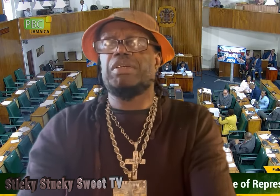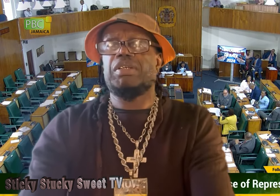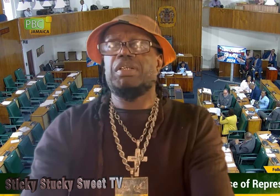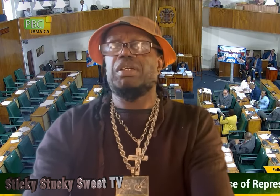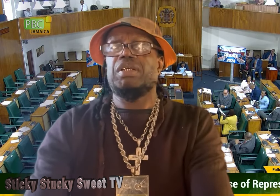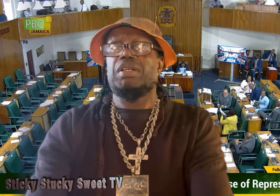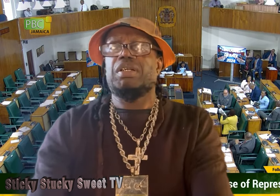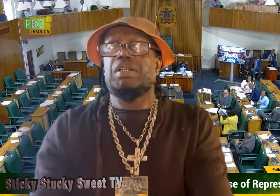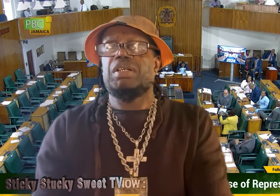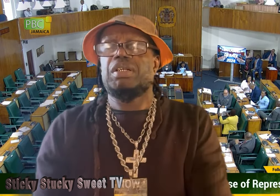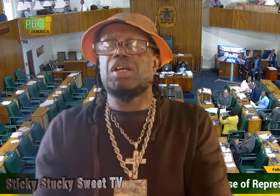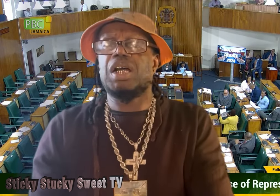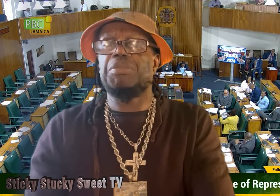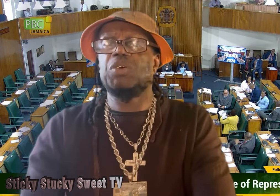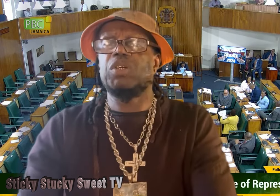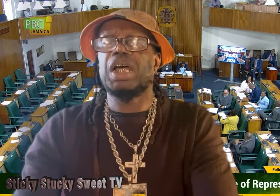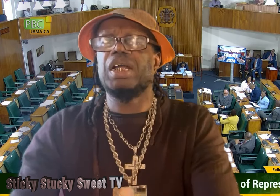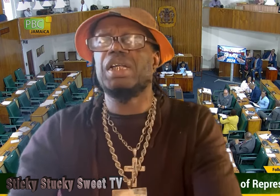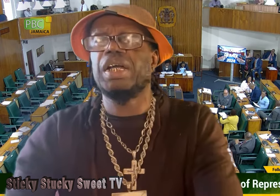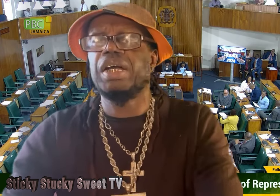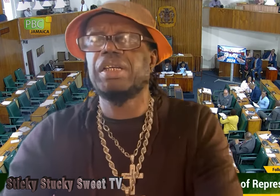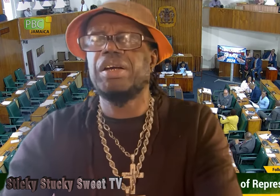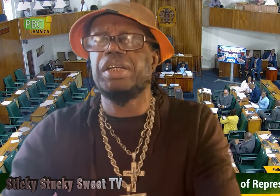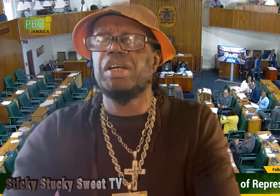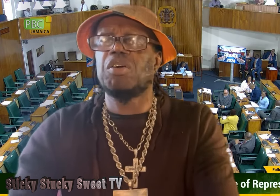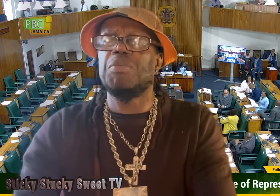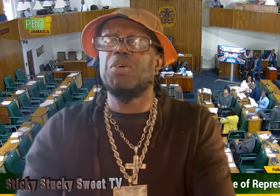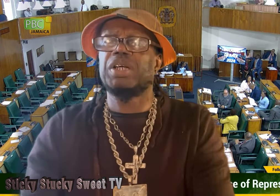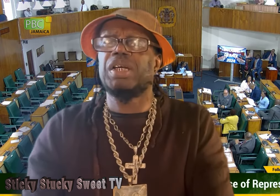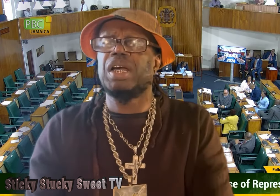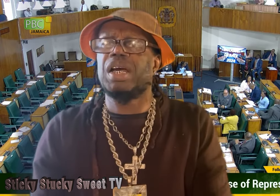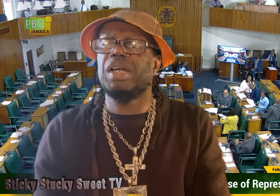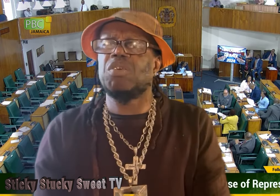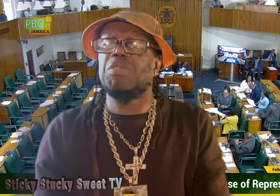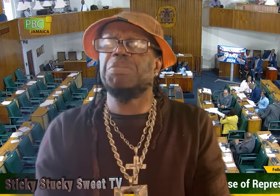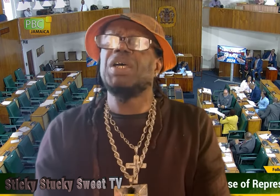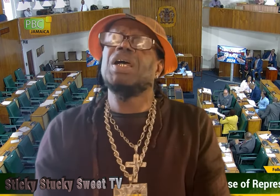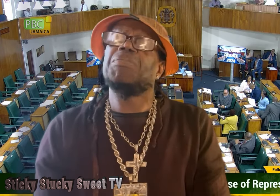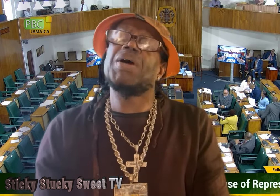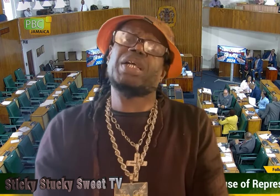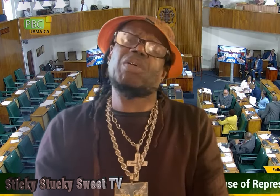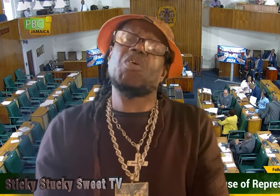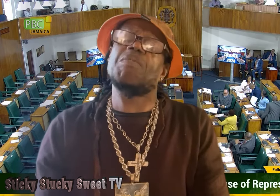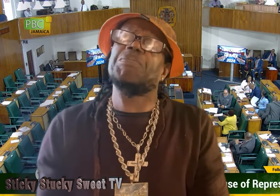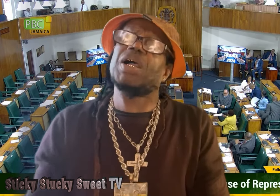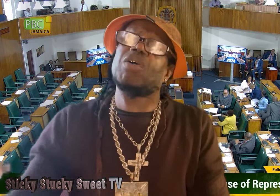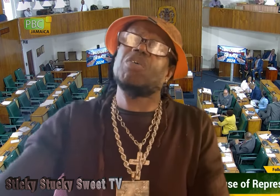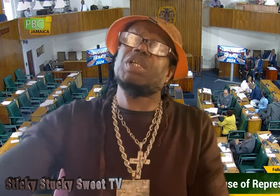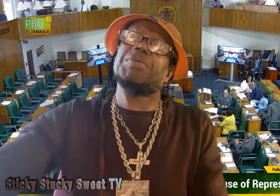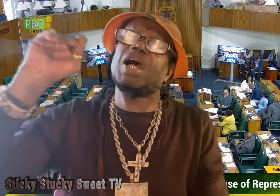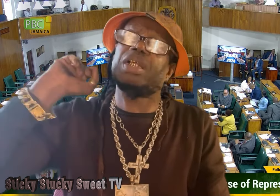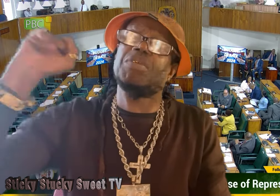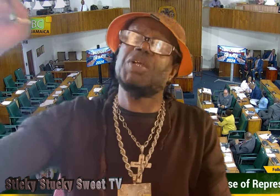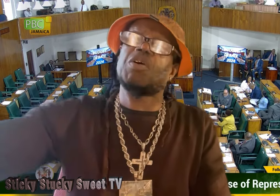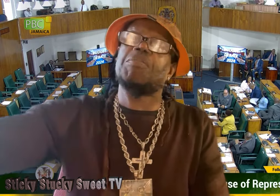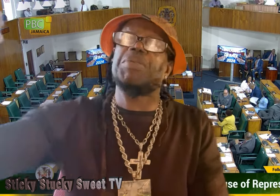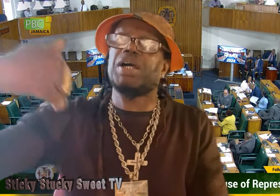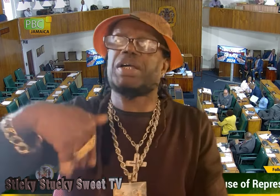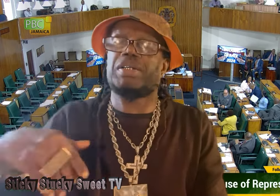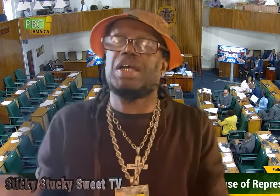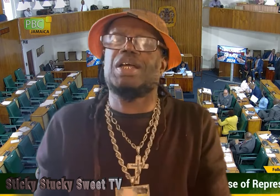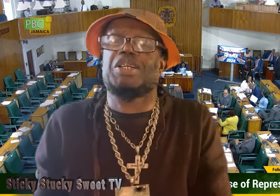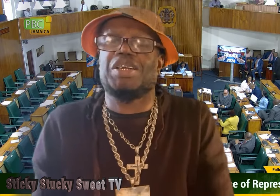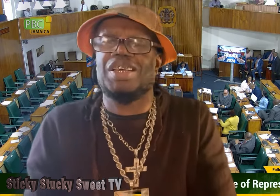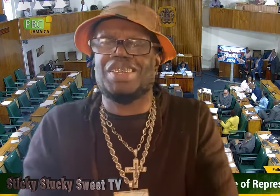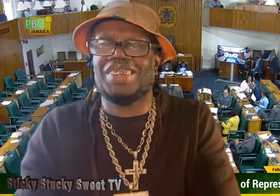Chuck. You call him the old dinosaur, you know, come out and I come back. Oh, them gone, you know, but they come